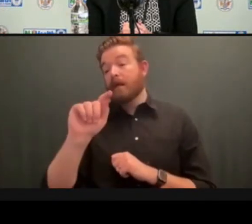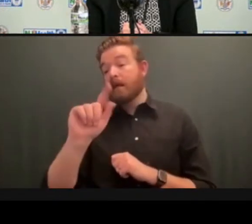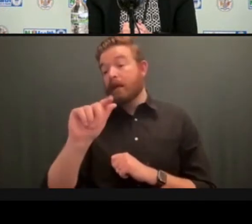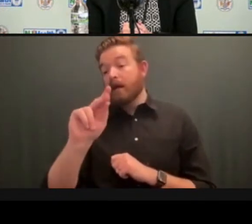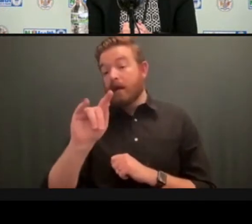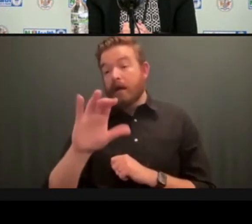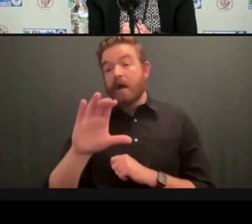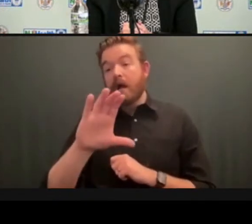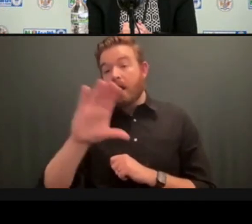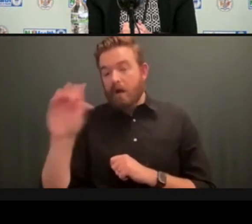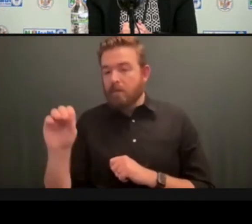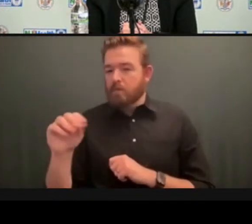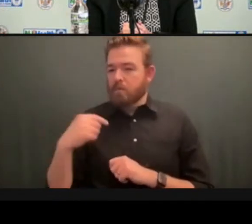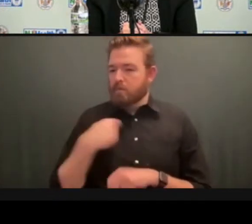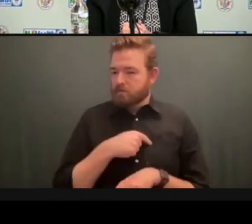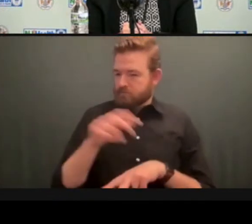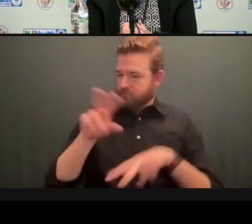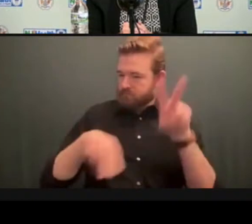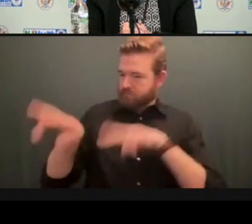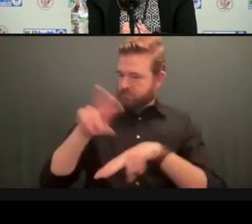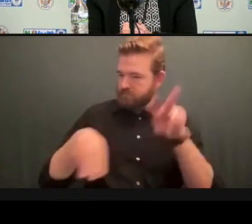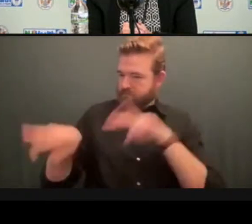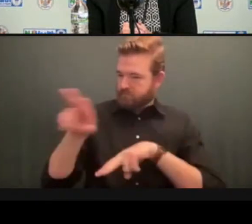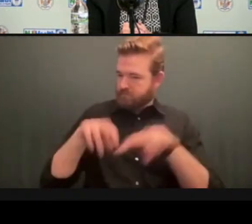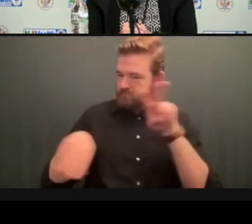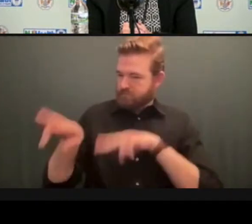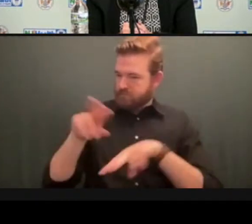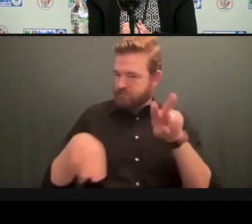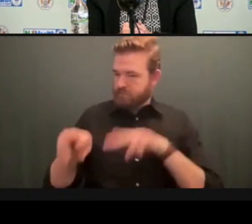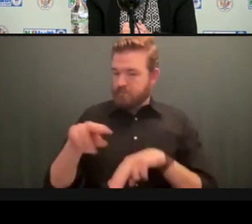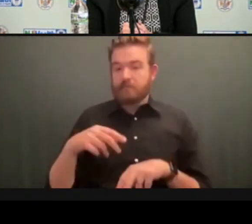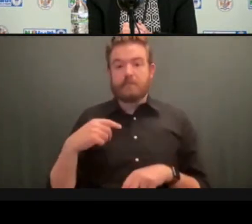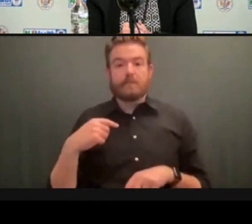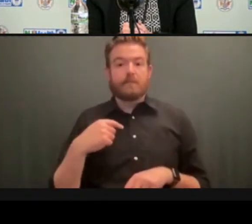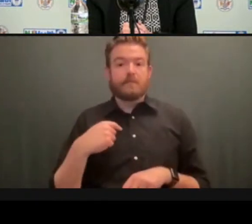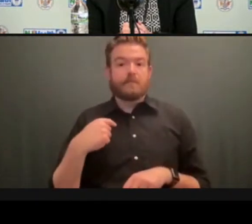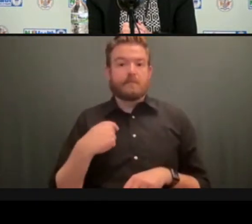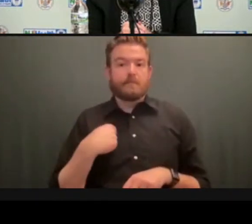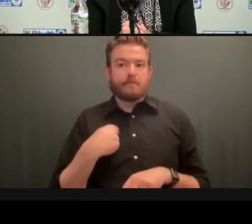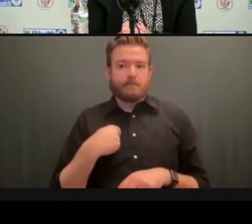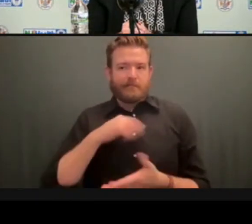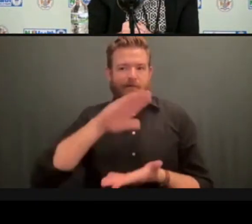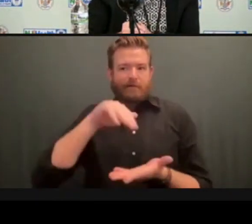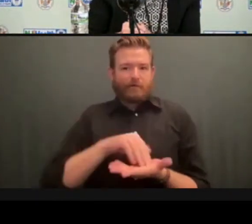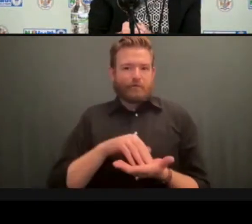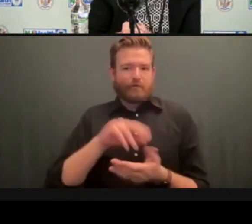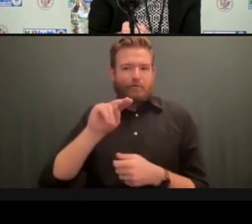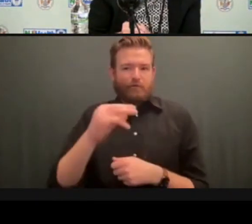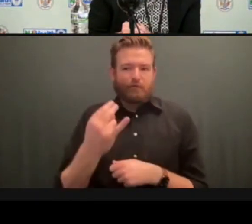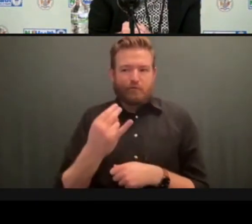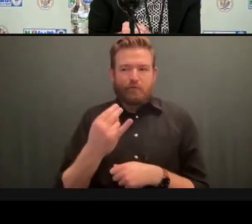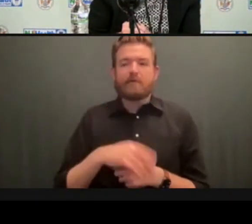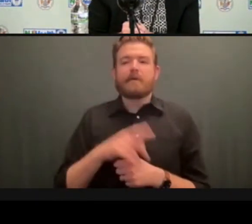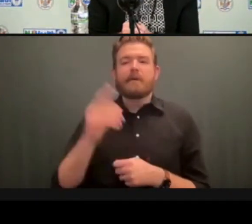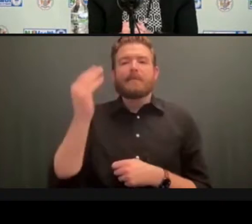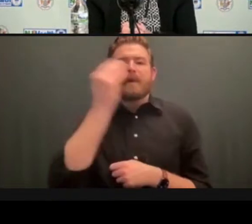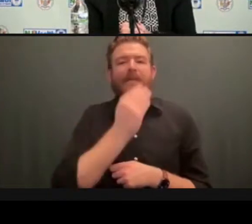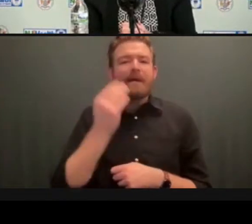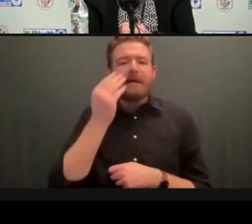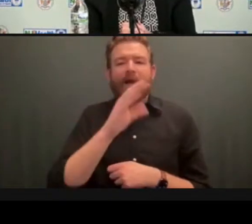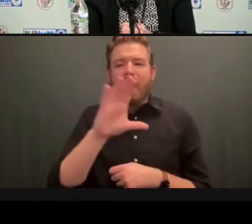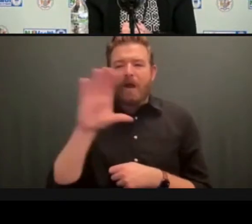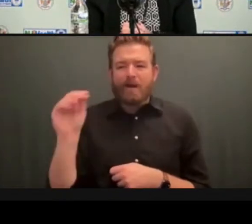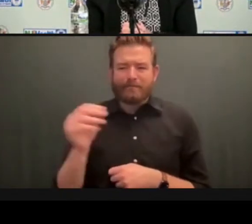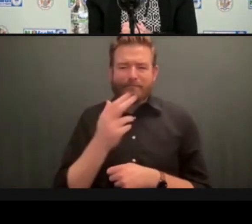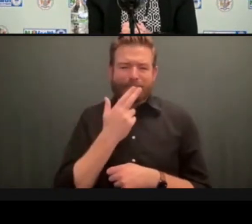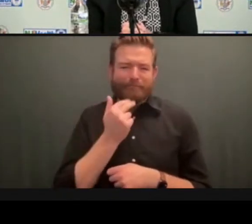in Central Jersey in Monmouth County, a tiny bit of snow here, but they are getting clobbered in the south. Could be